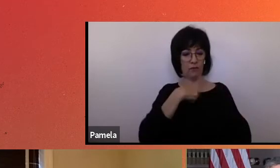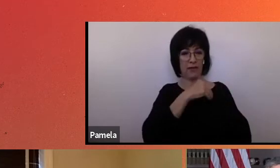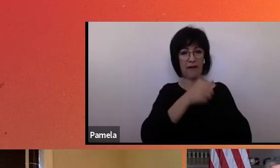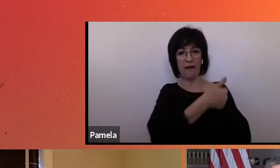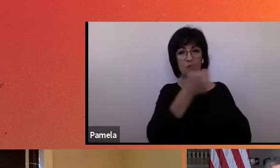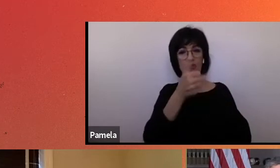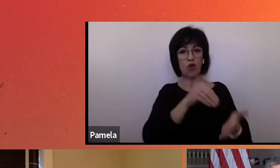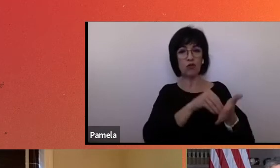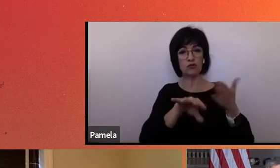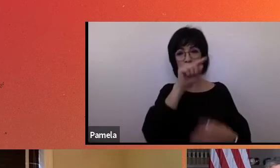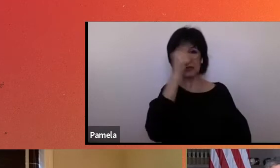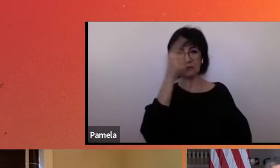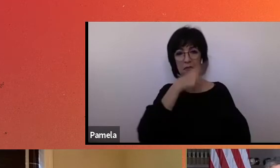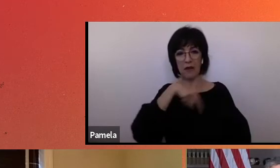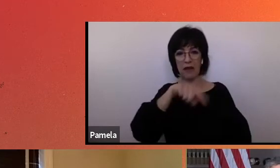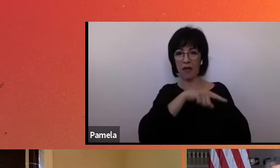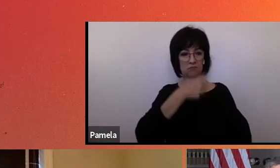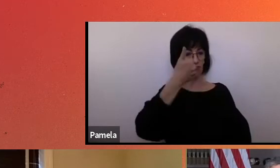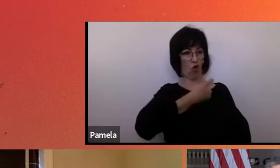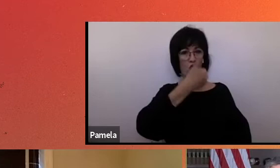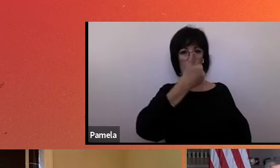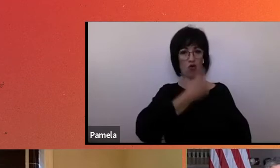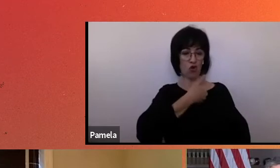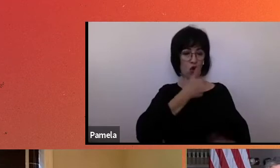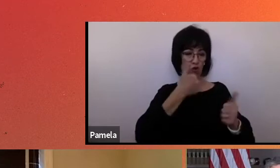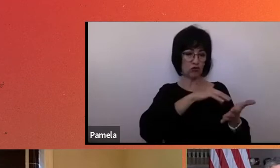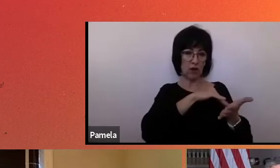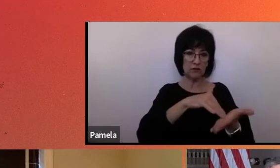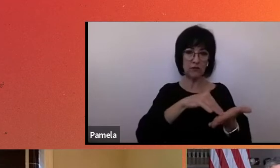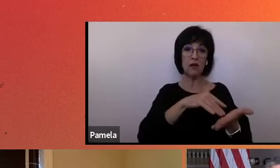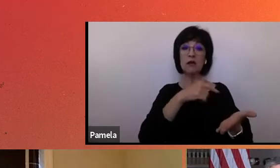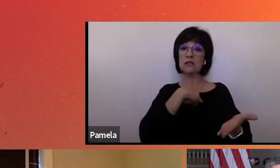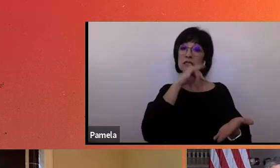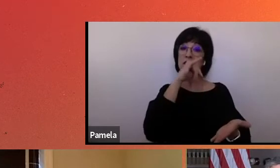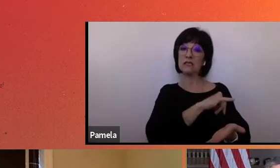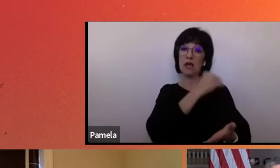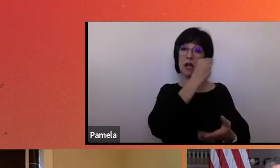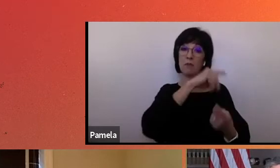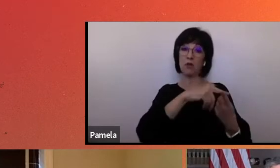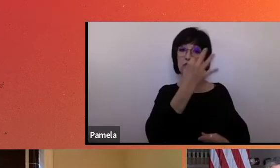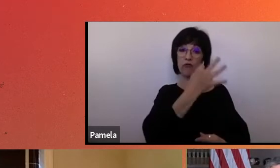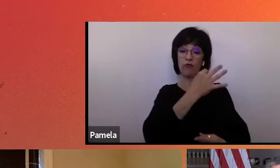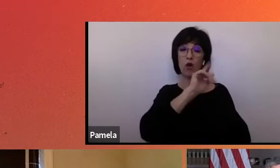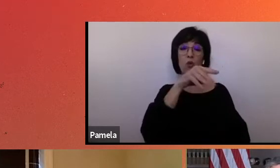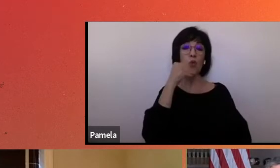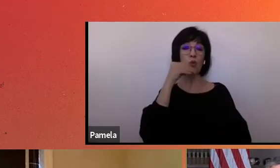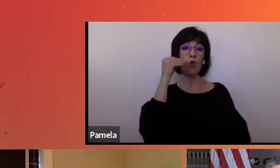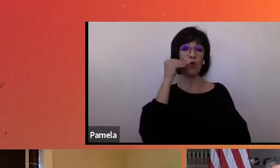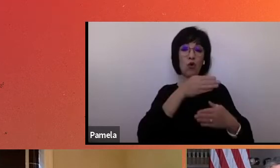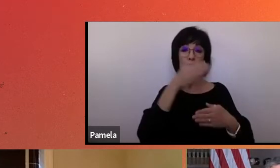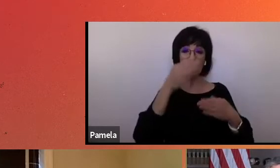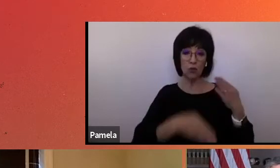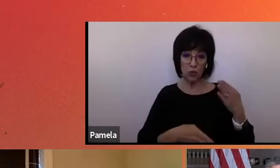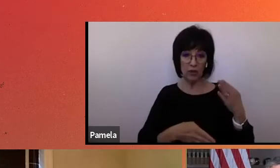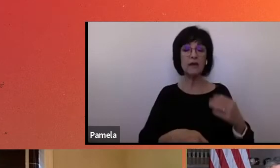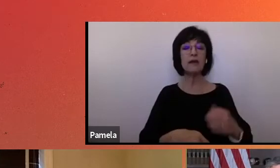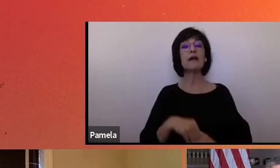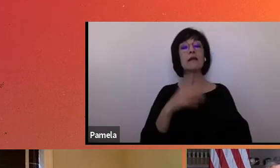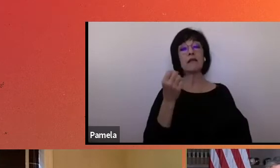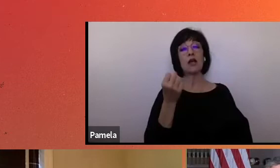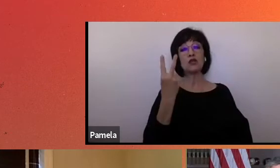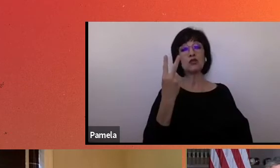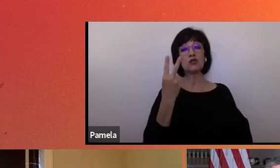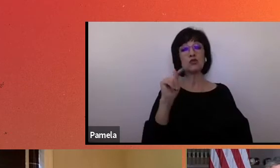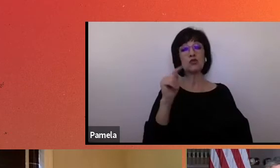no supervision or anything, and went home on weekends. And then as a 11th grade, 12th grade, I went out to Delaware State College High